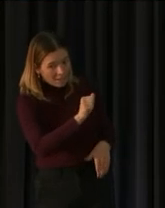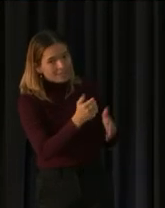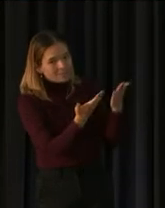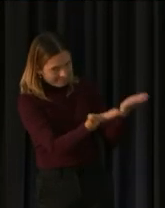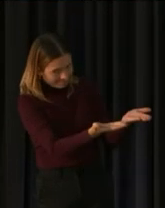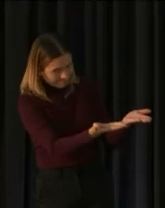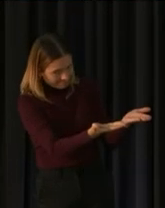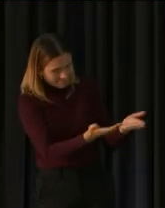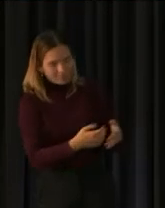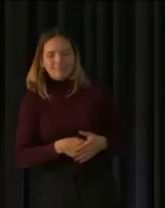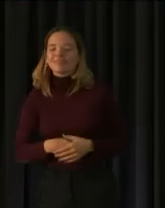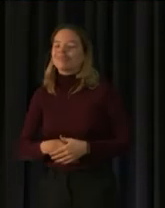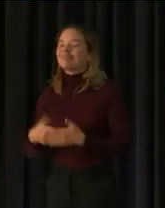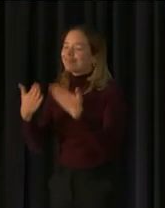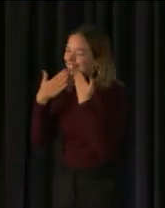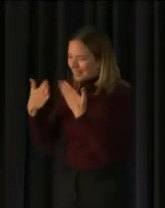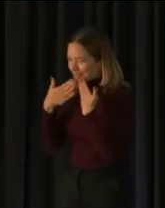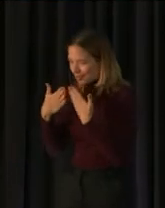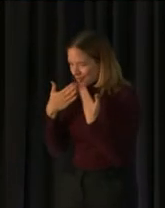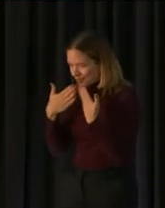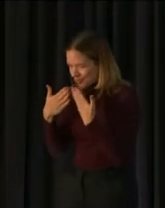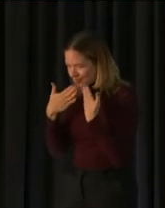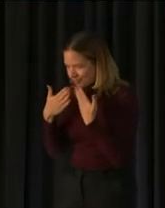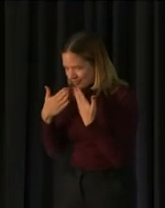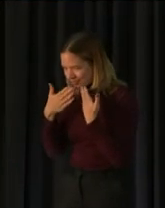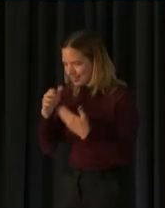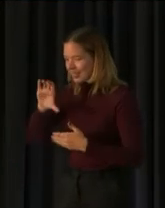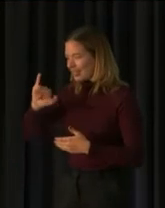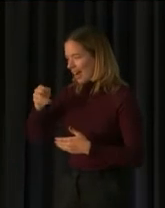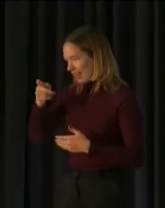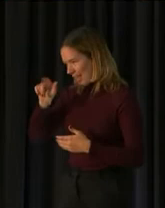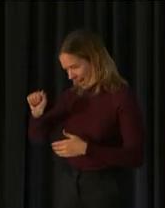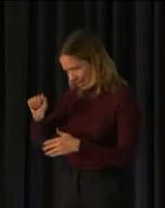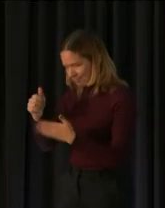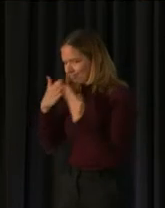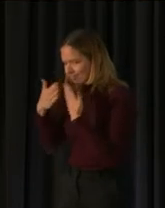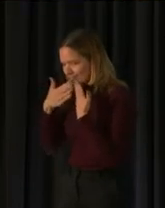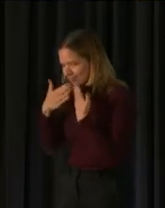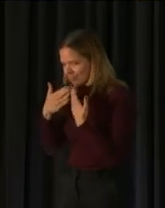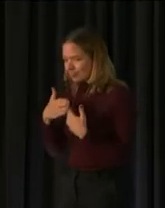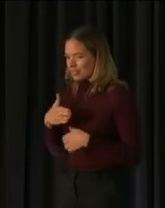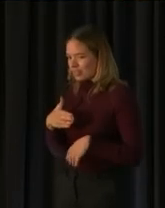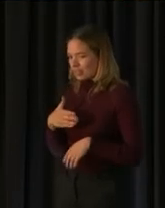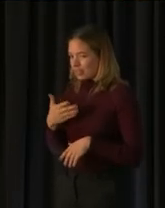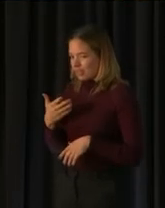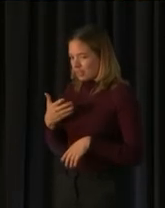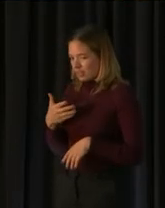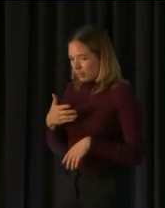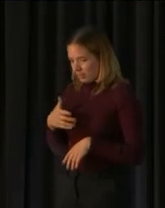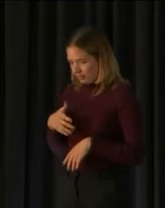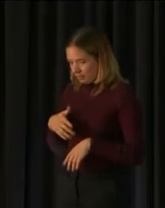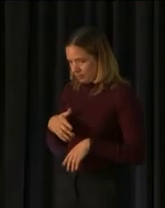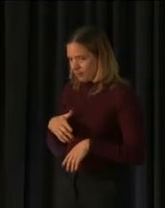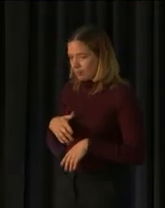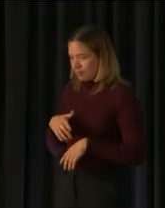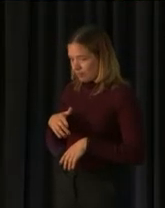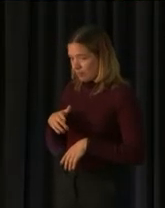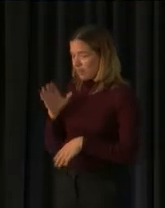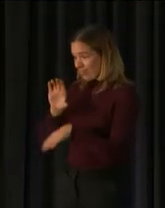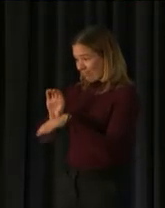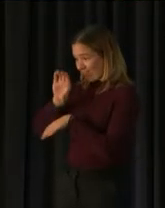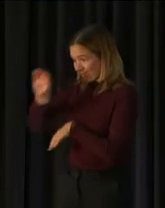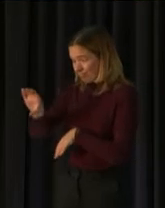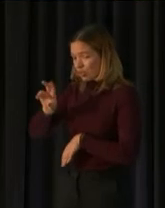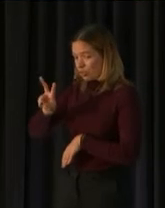Thanks, Cynthia. So we have invested $24 million in HVAC enhancements. The $24